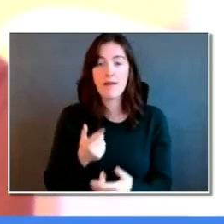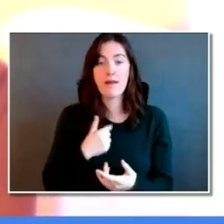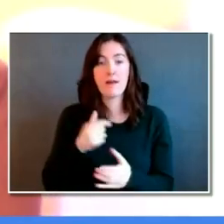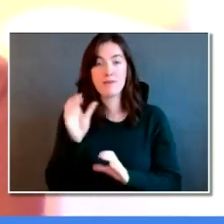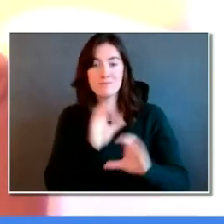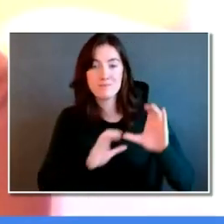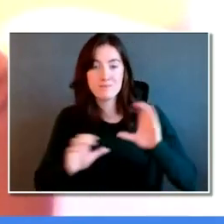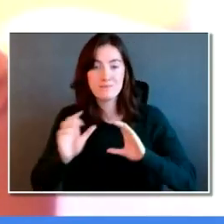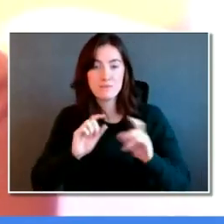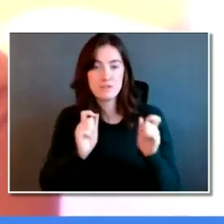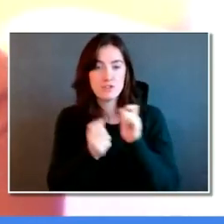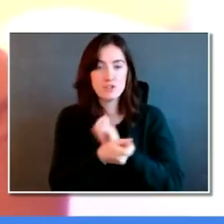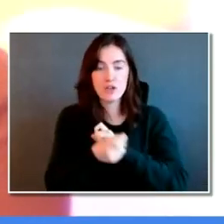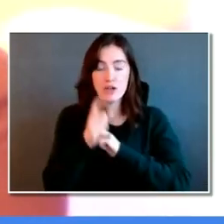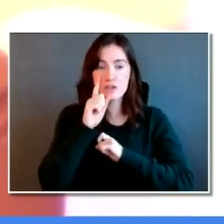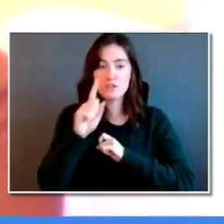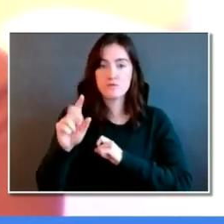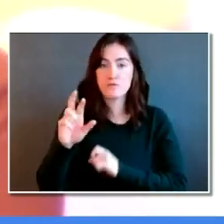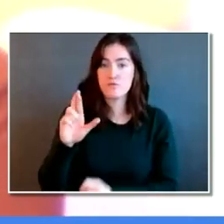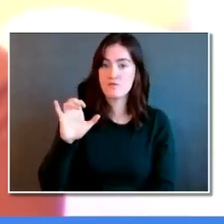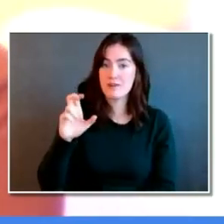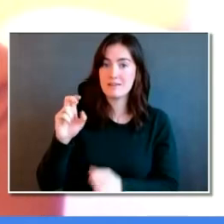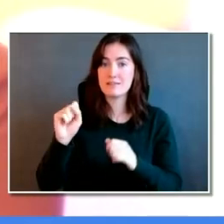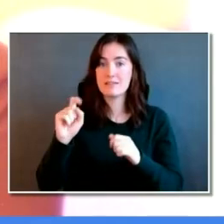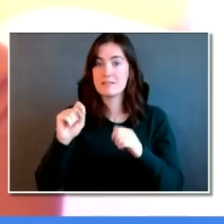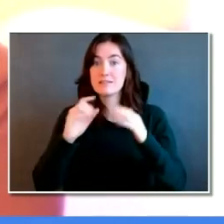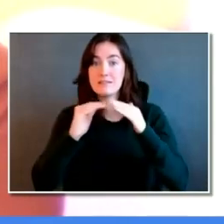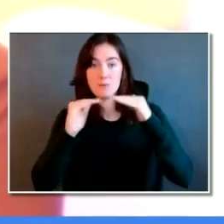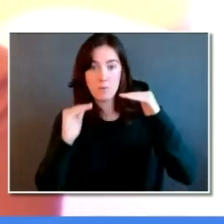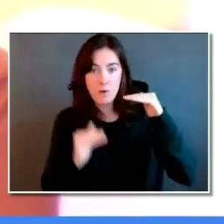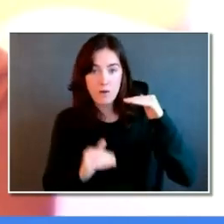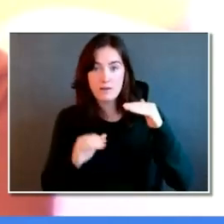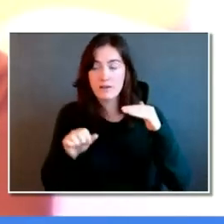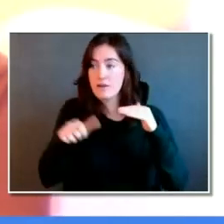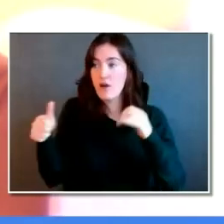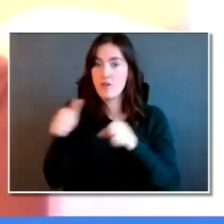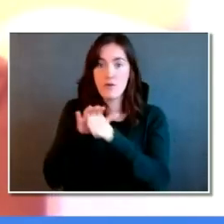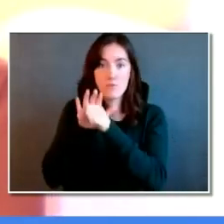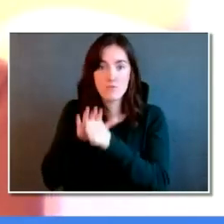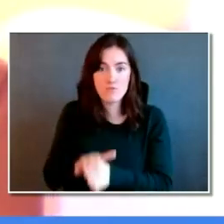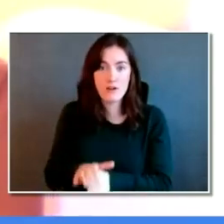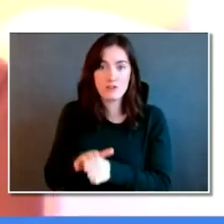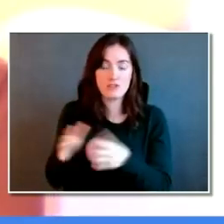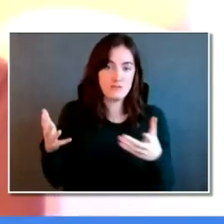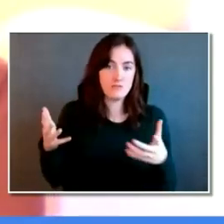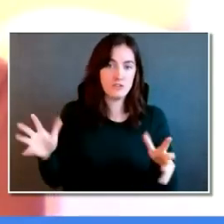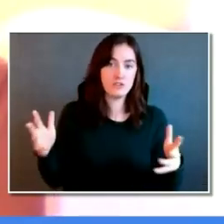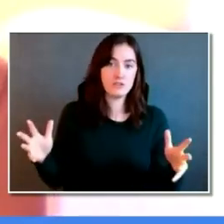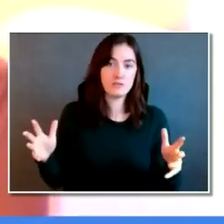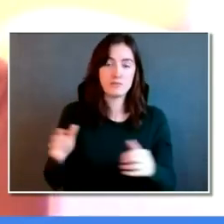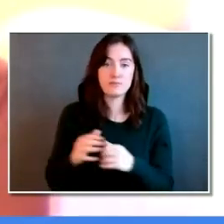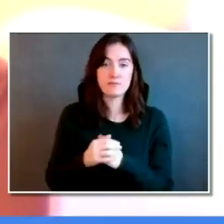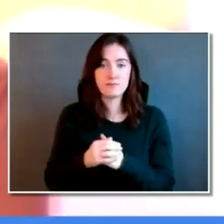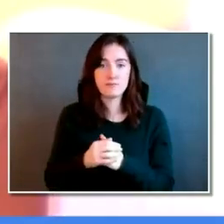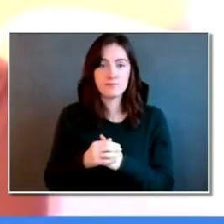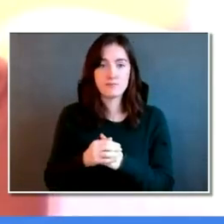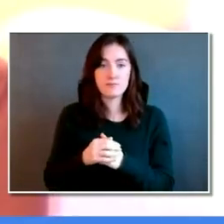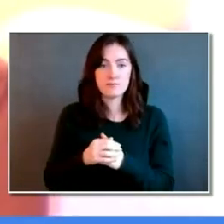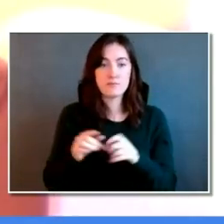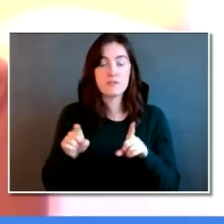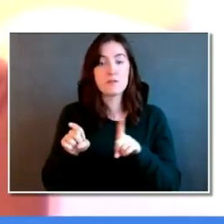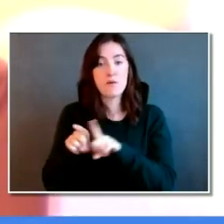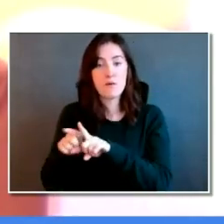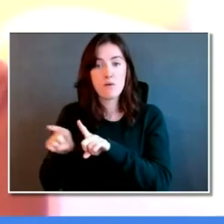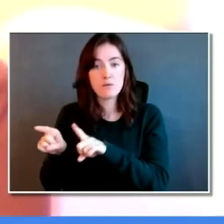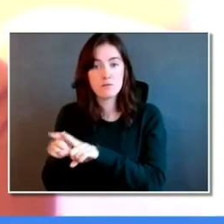equality and to eliminate other forms of oppression. And yet his impact has also reached us as individuals, so